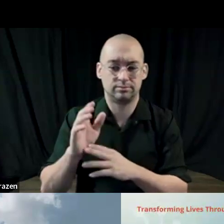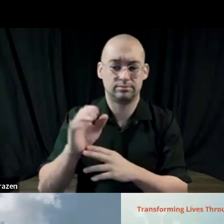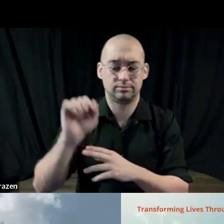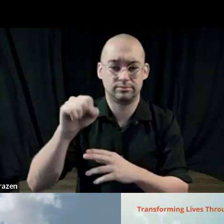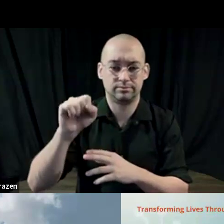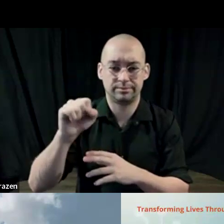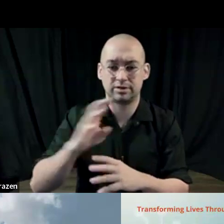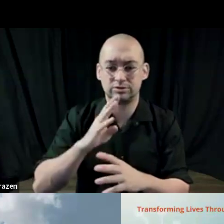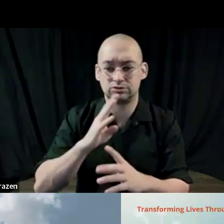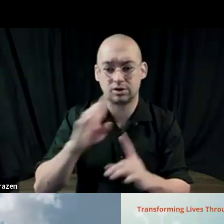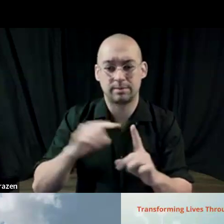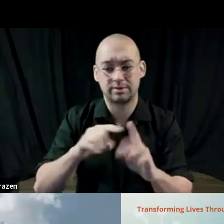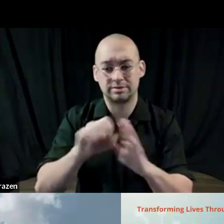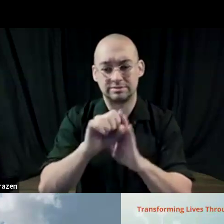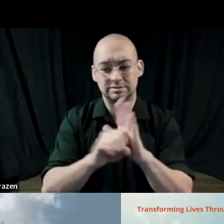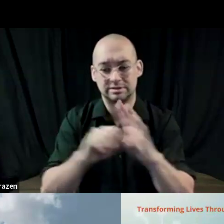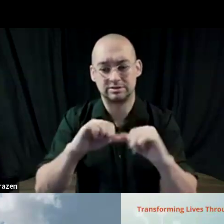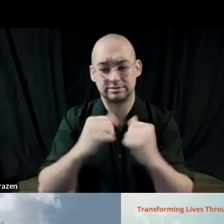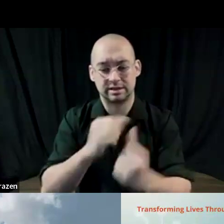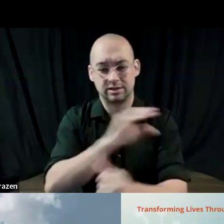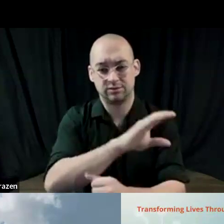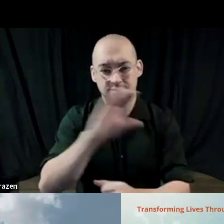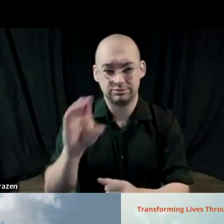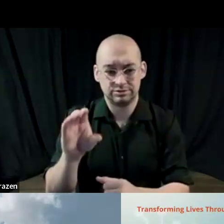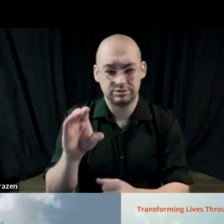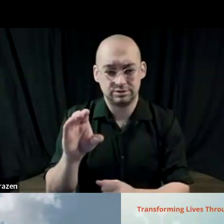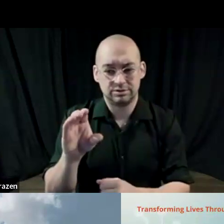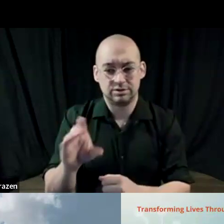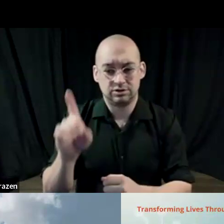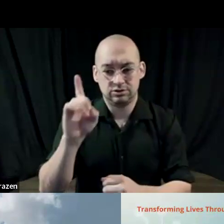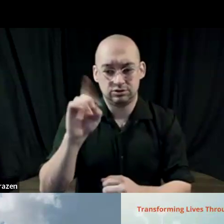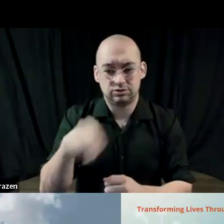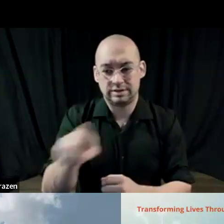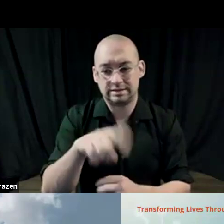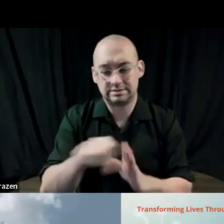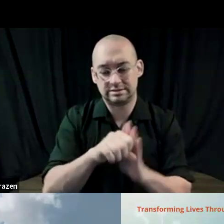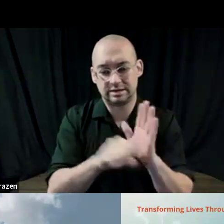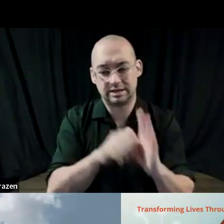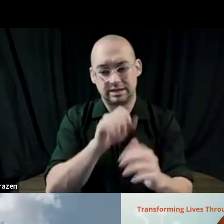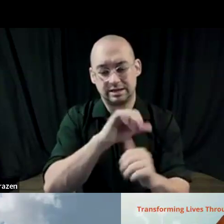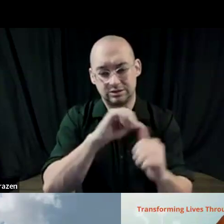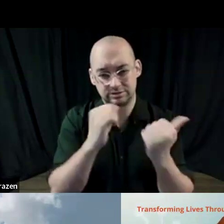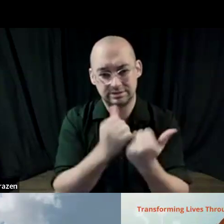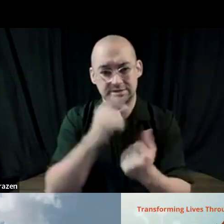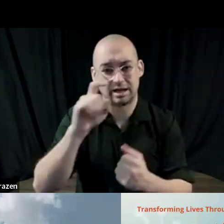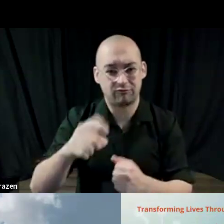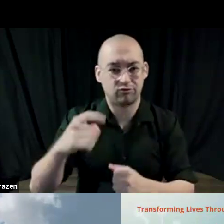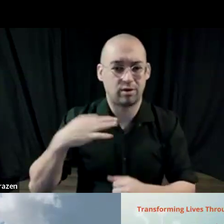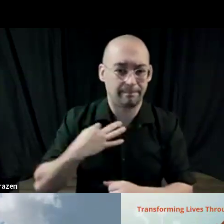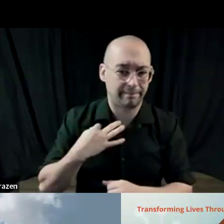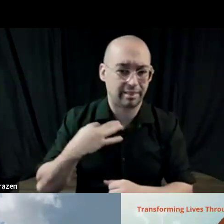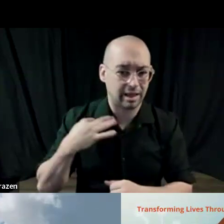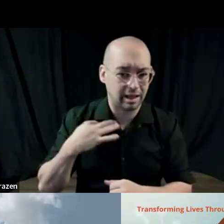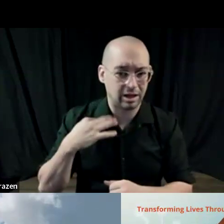Yes, let's talk about those state agency allocations. Do the state agencies have to apply